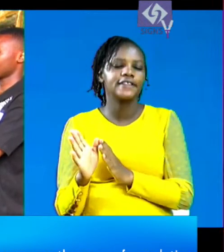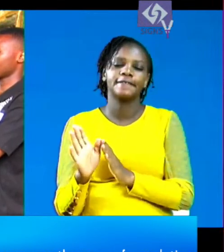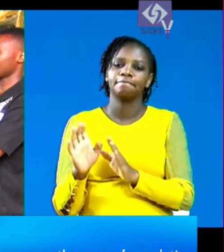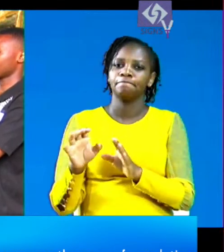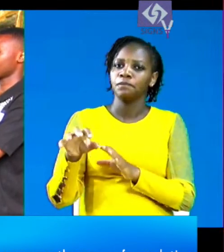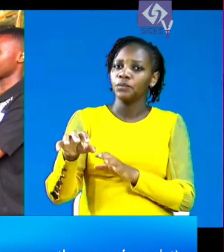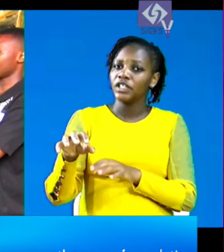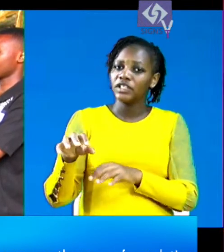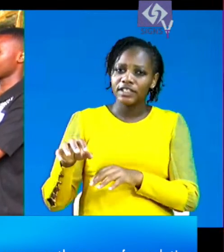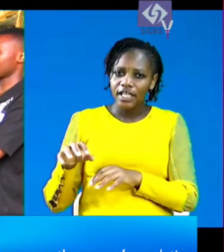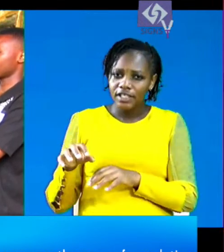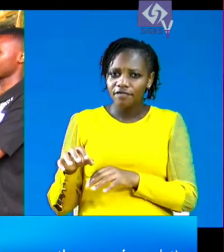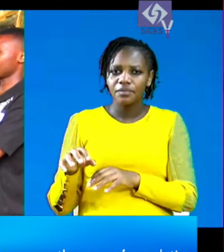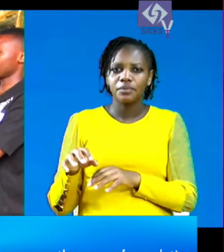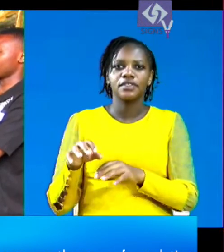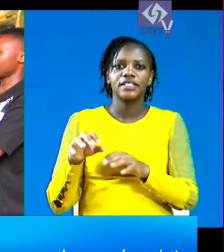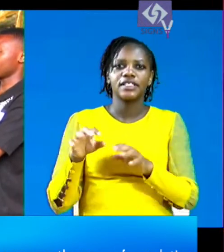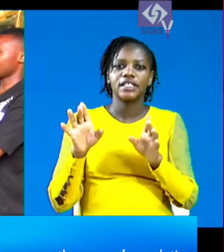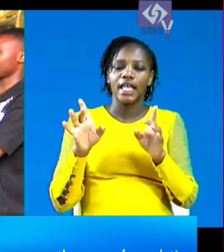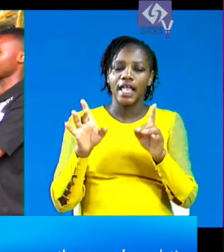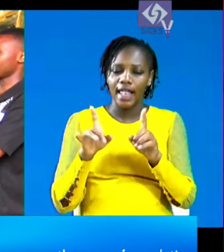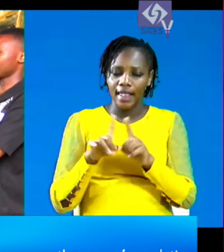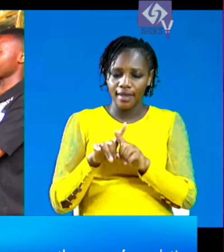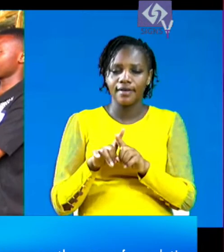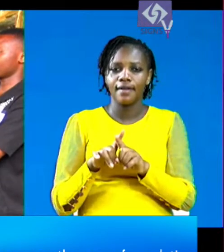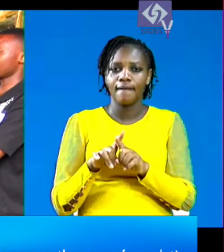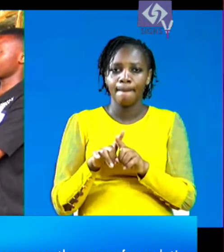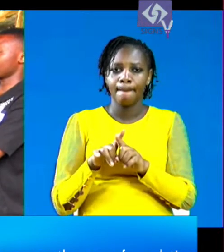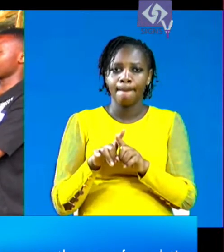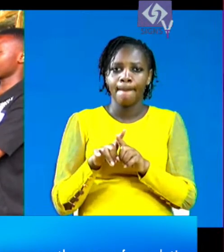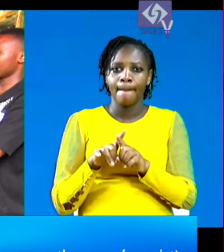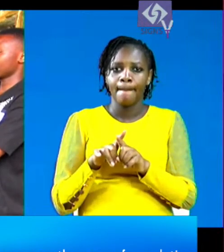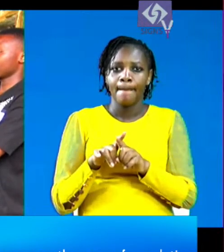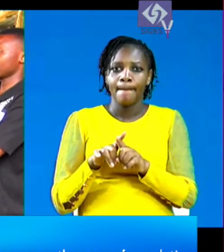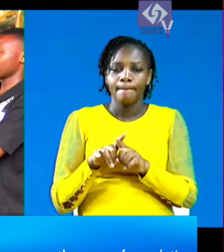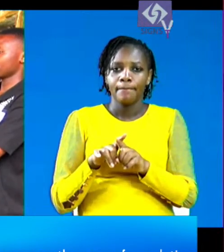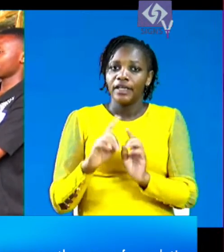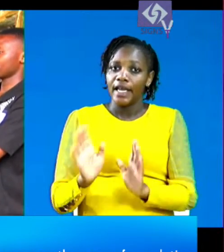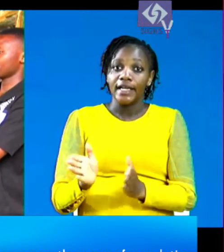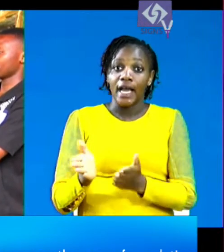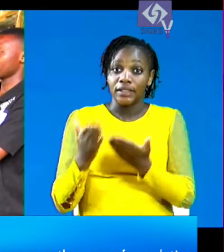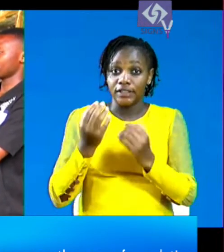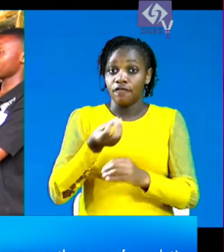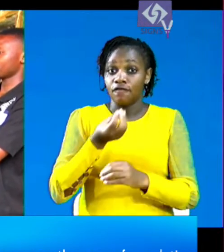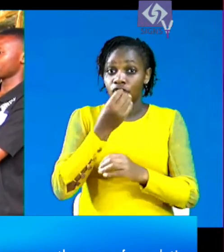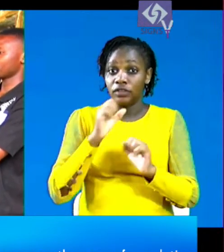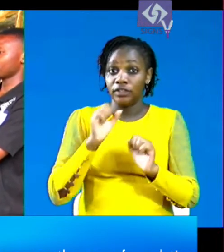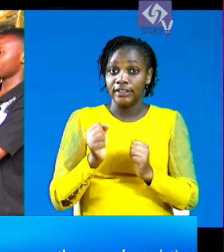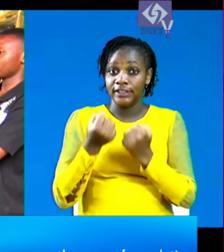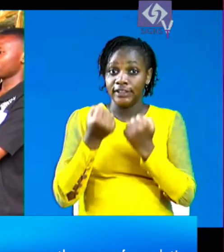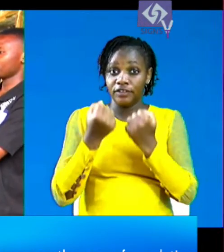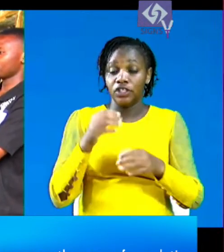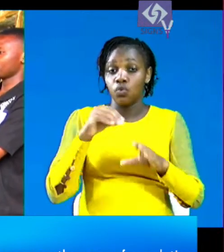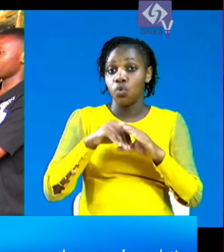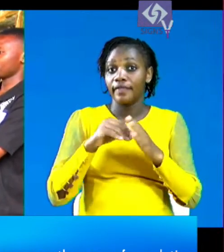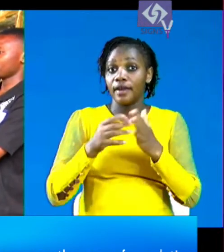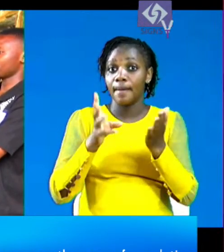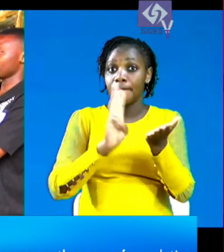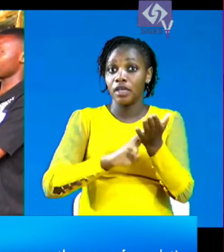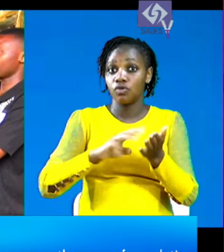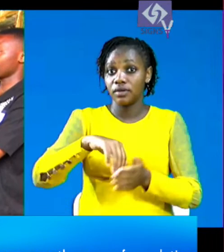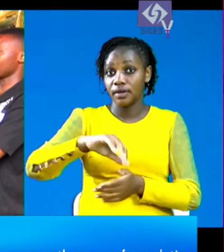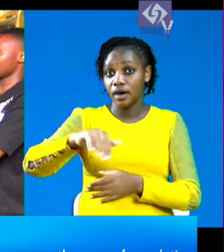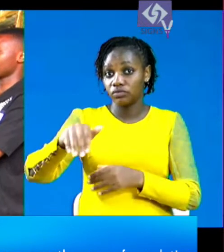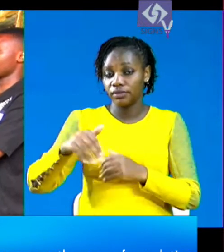transport, and in terms of even enhancing food security within Migori.